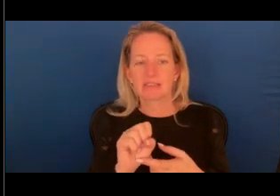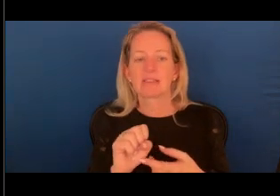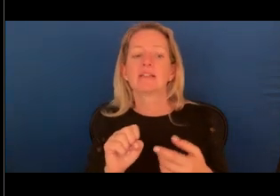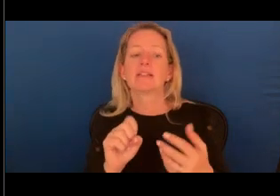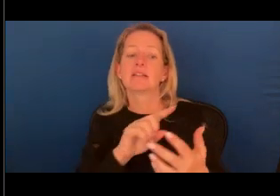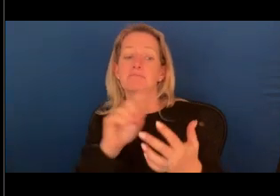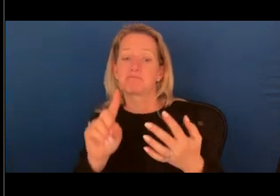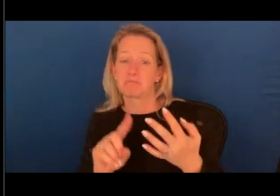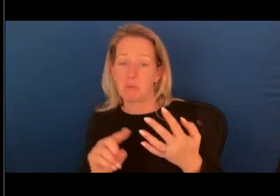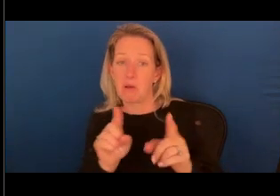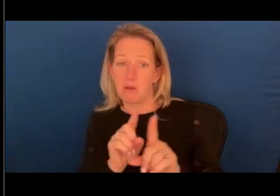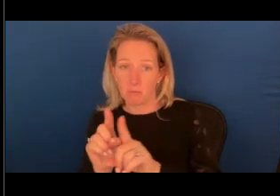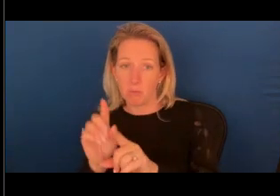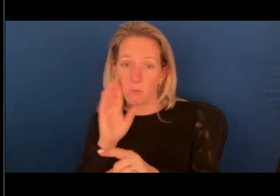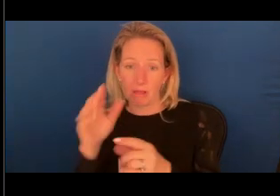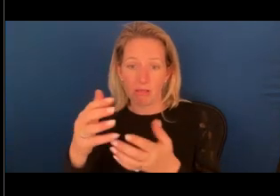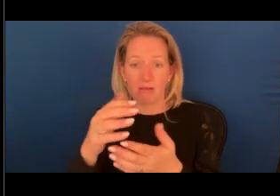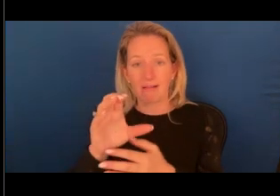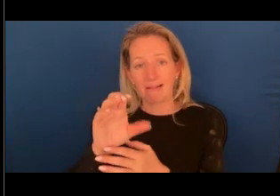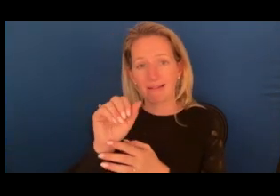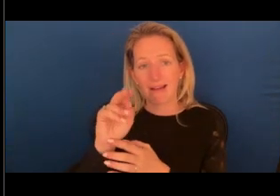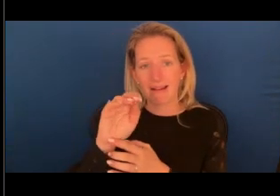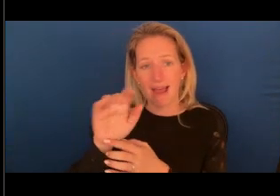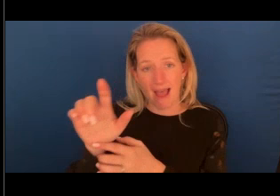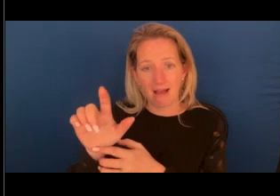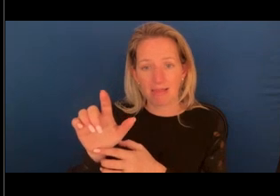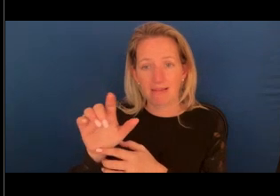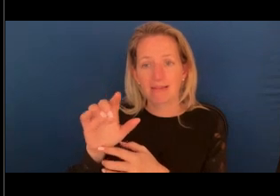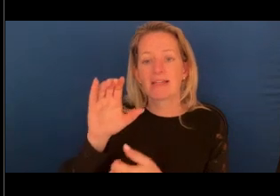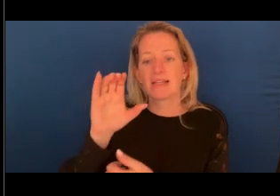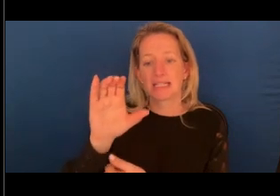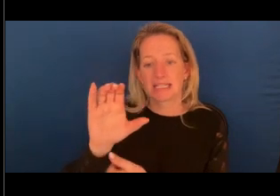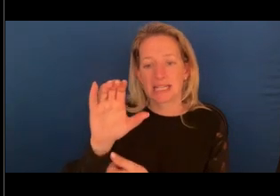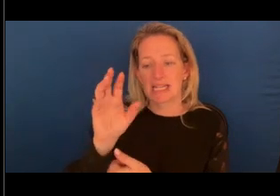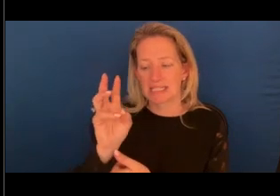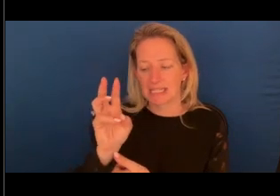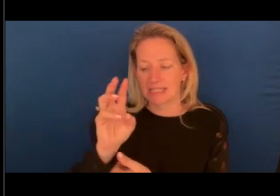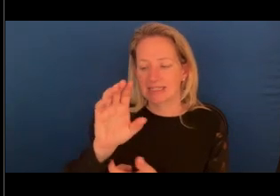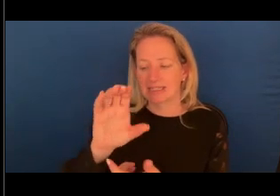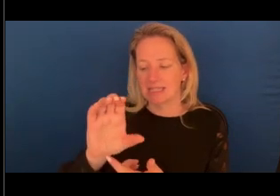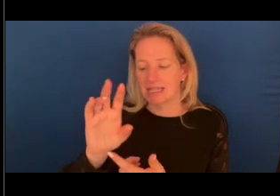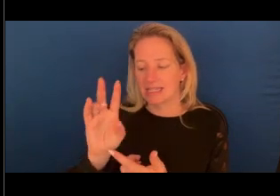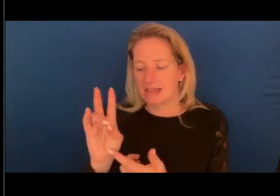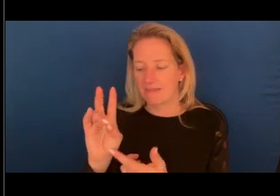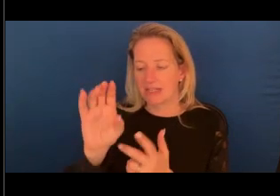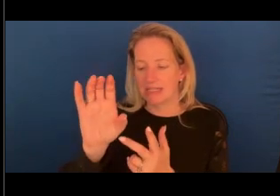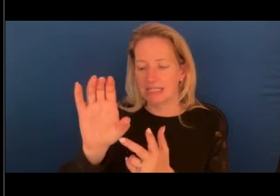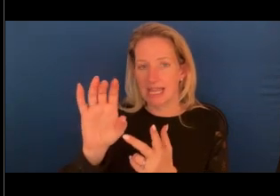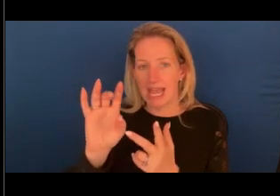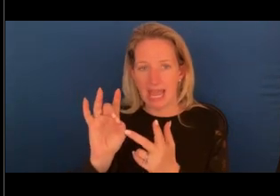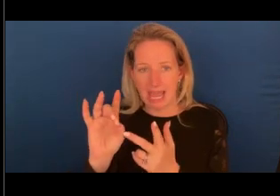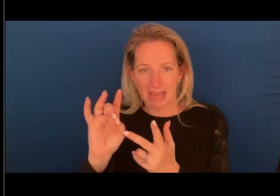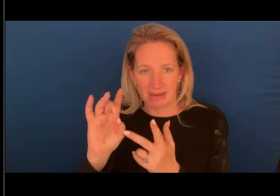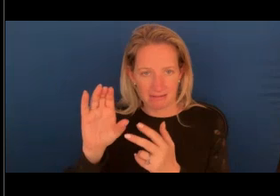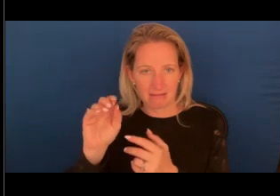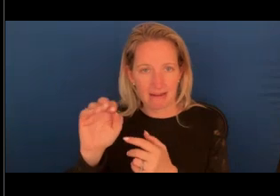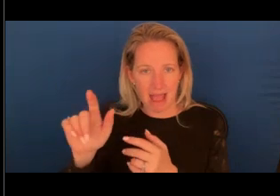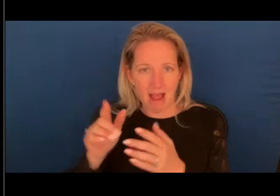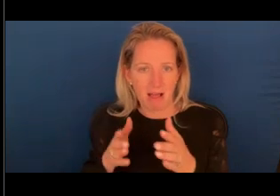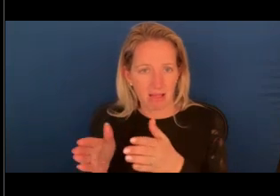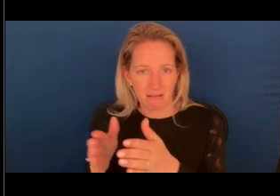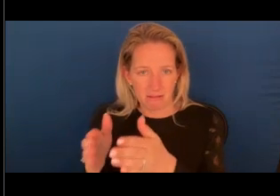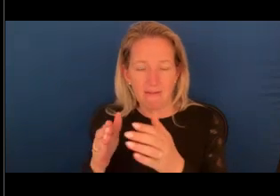that end up in Biscayne Bay, C6, C7, and C8 canals, and we'll have 5 sampling locations throughout each of those canals.